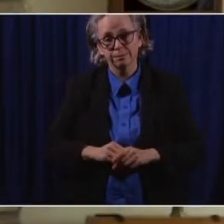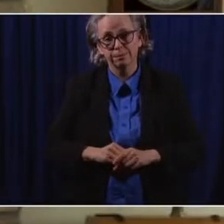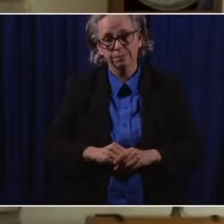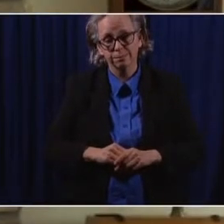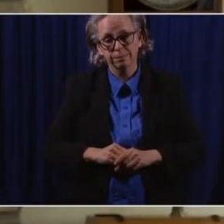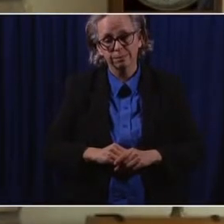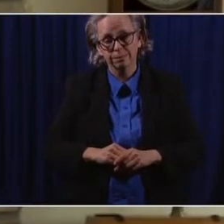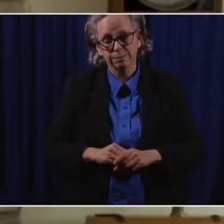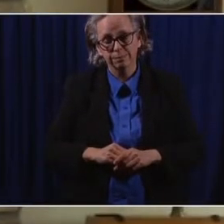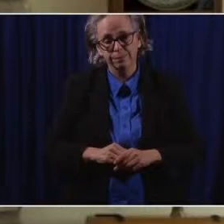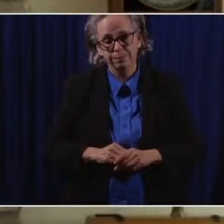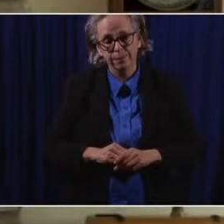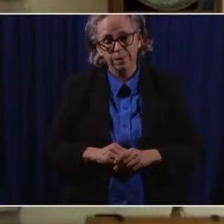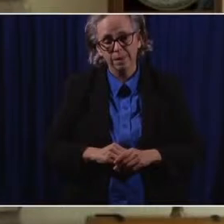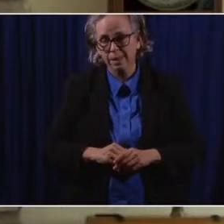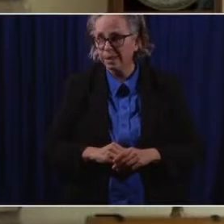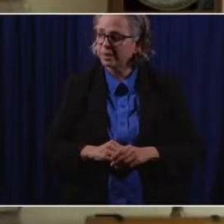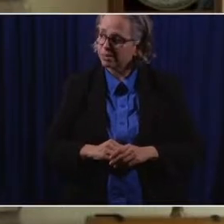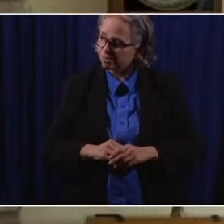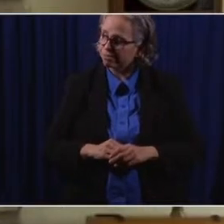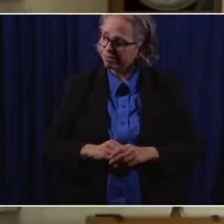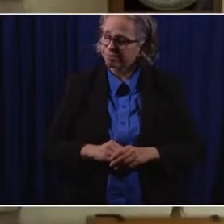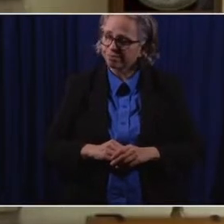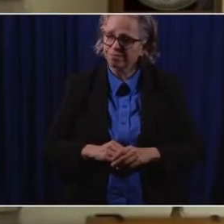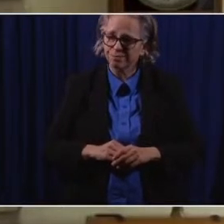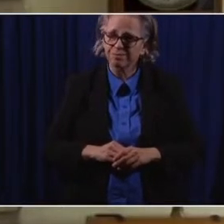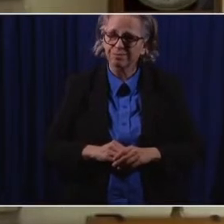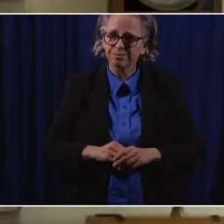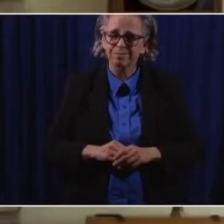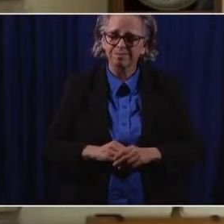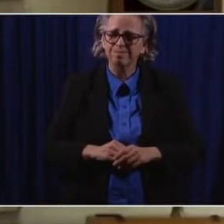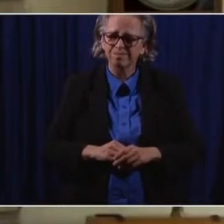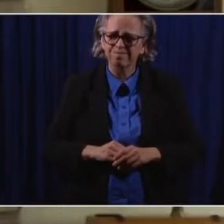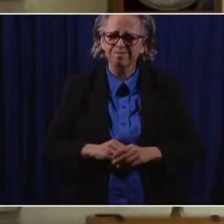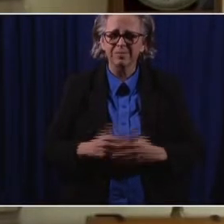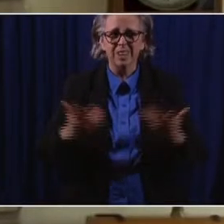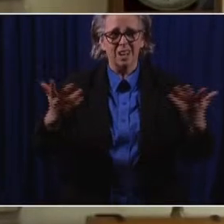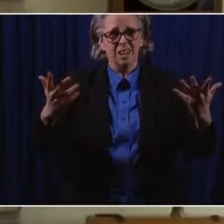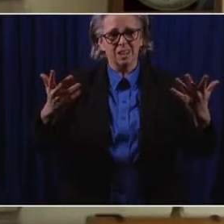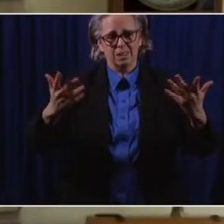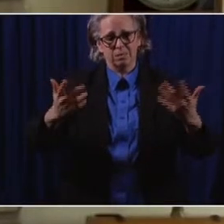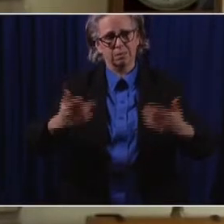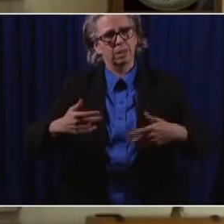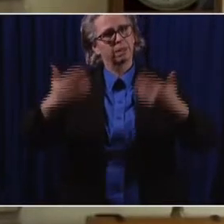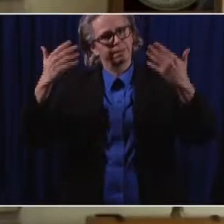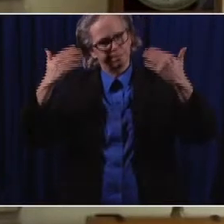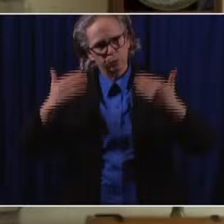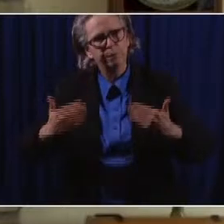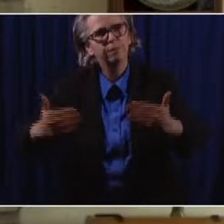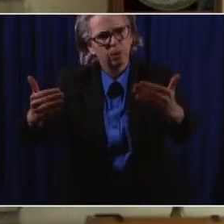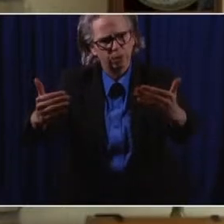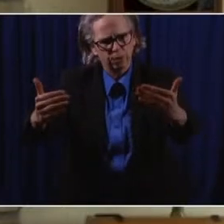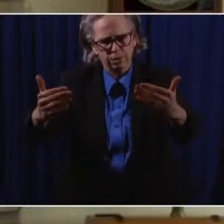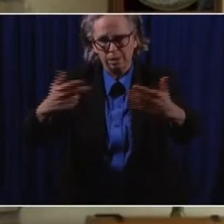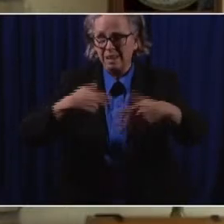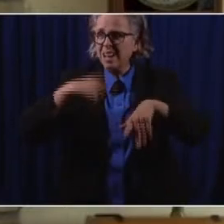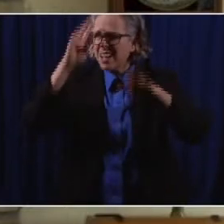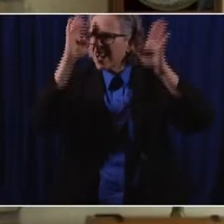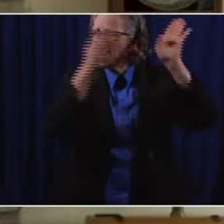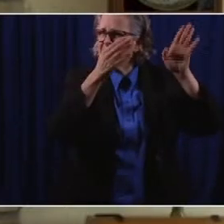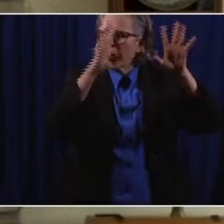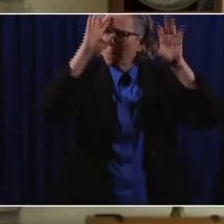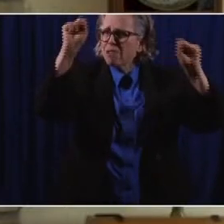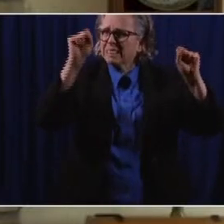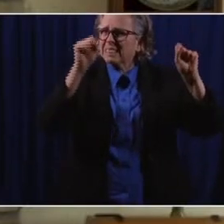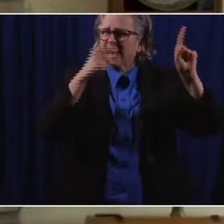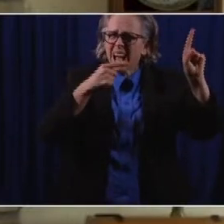In the days ahead, let us talk and focus on the things that you and I can actually